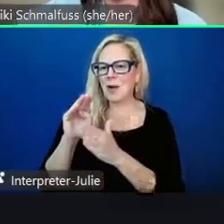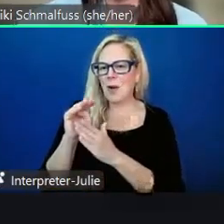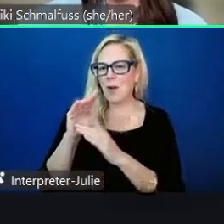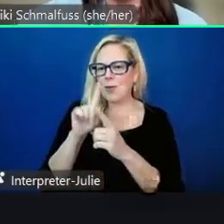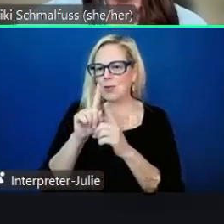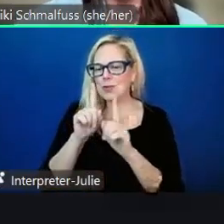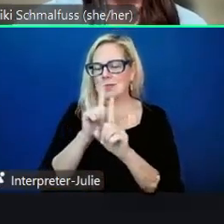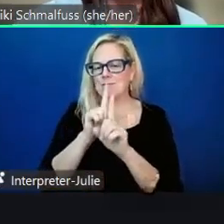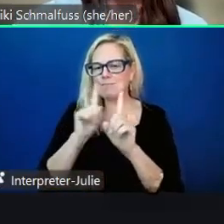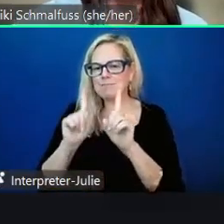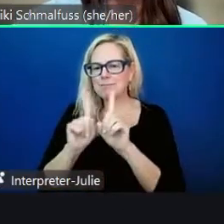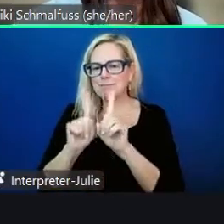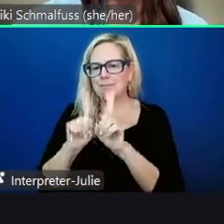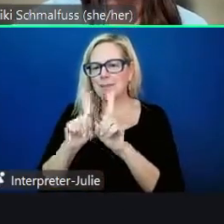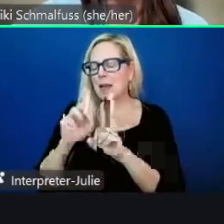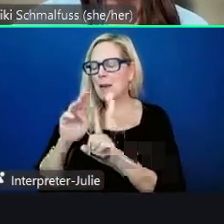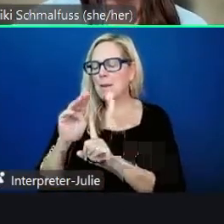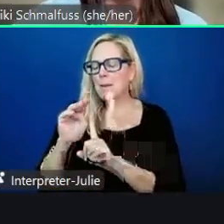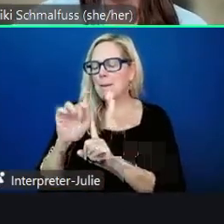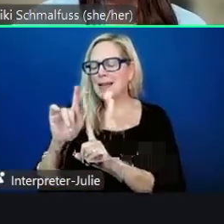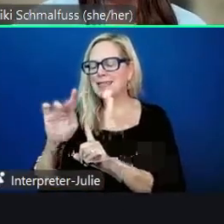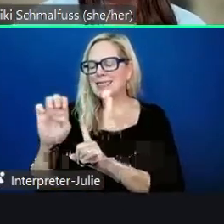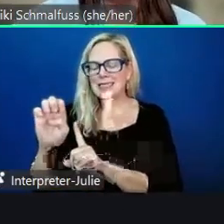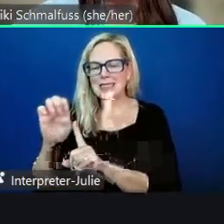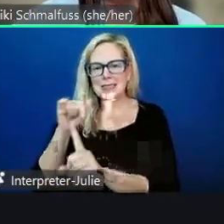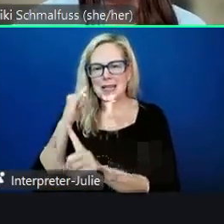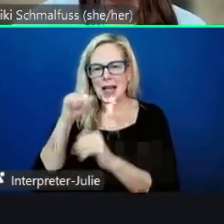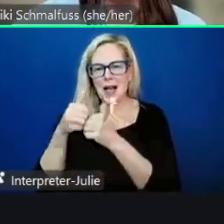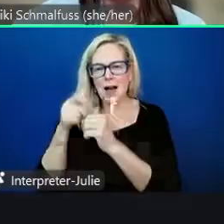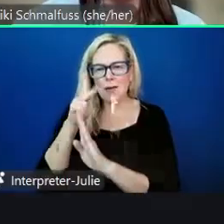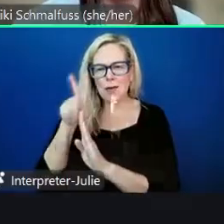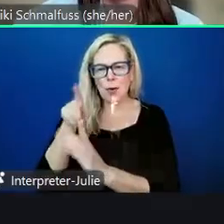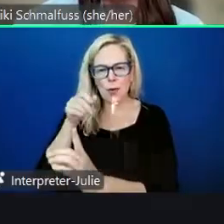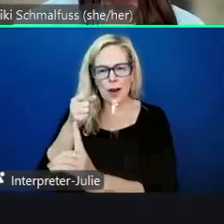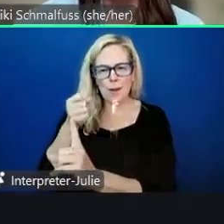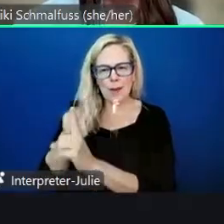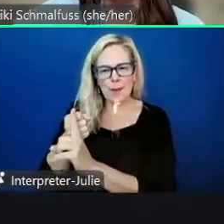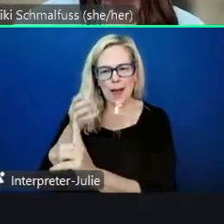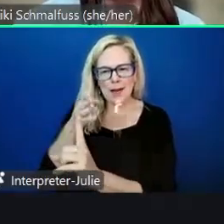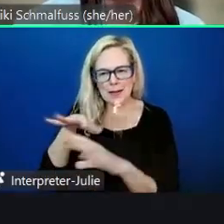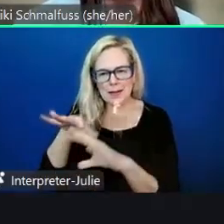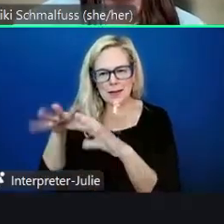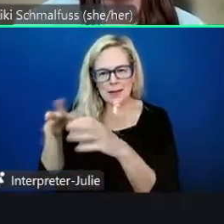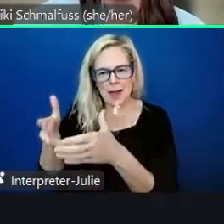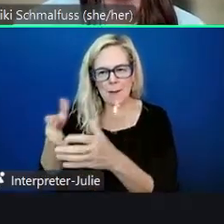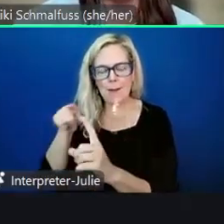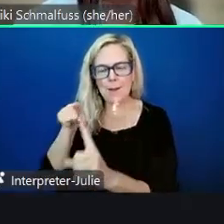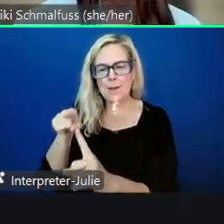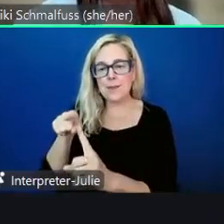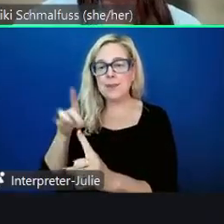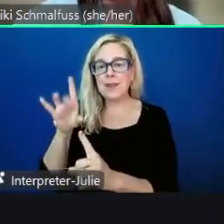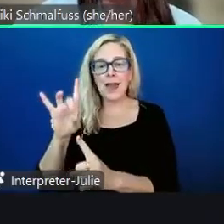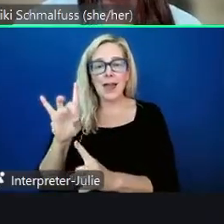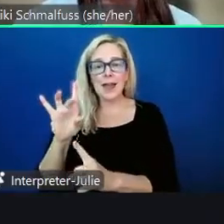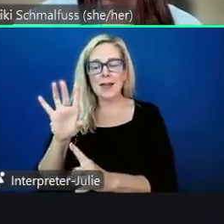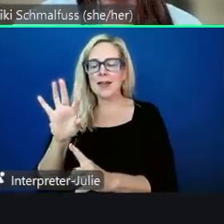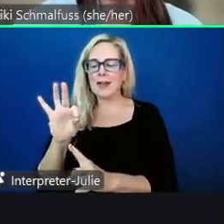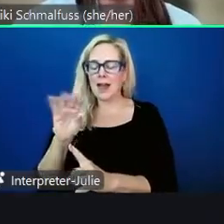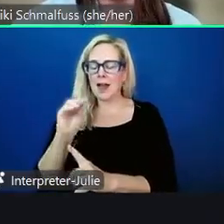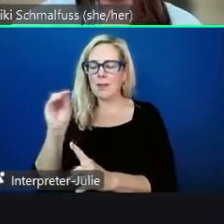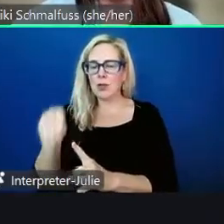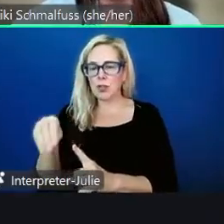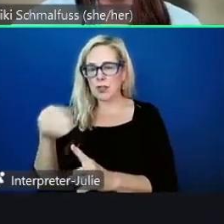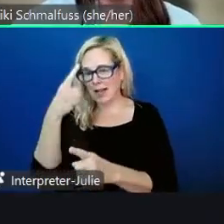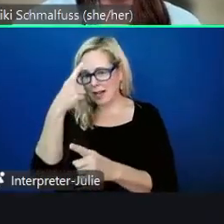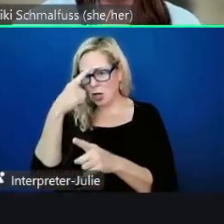program impacted them personally. And of those mentees who responded, 89% indicated they strongly agree or